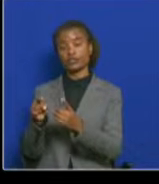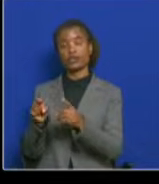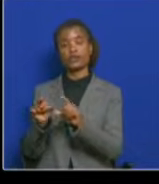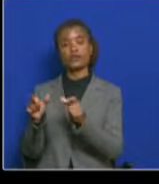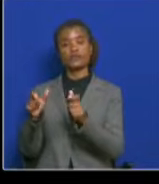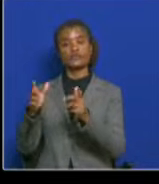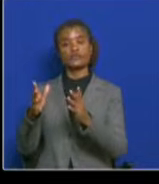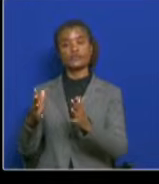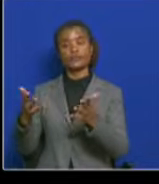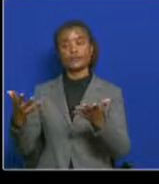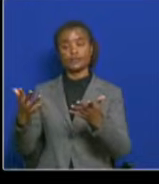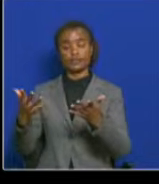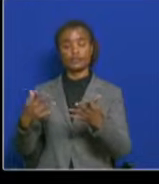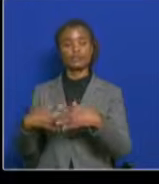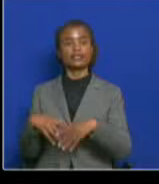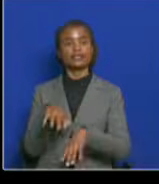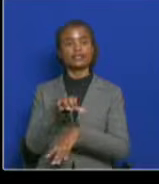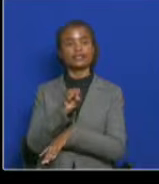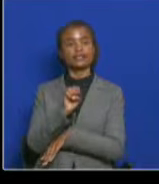RIT,